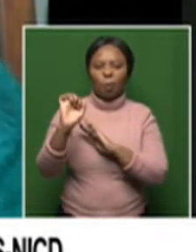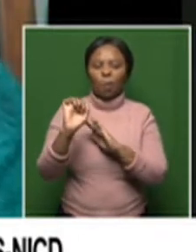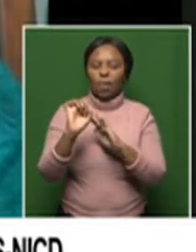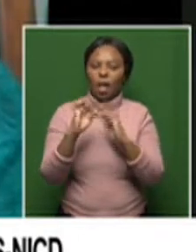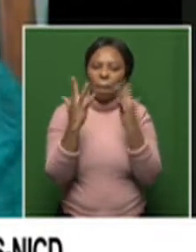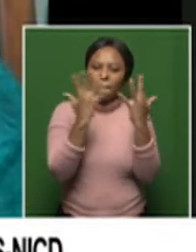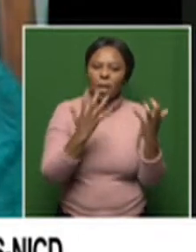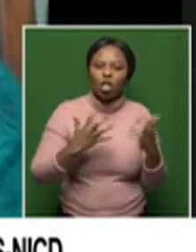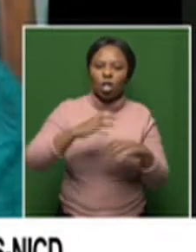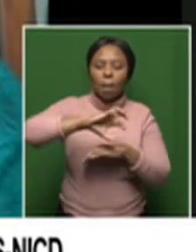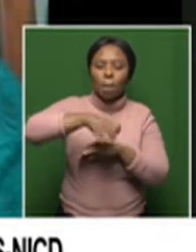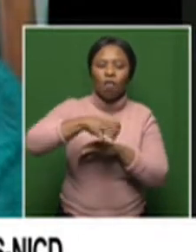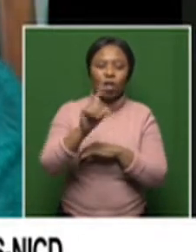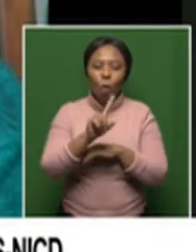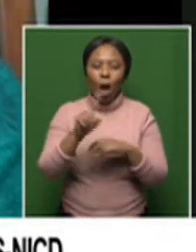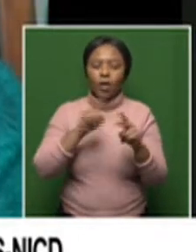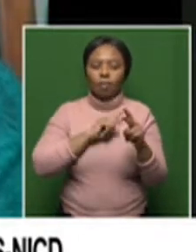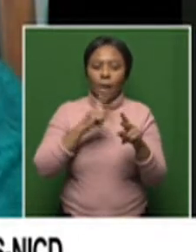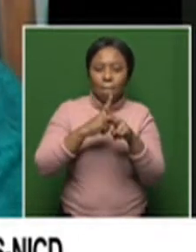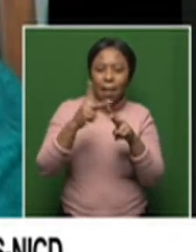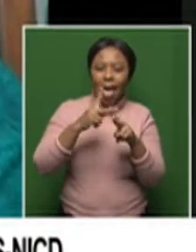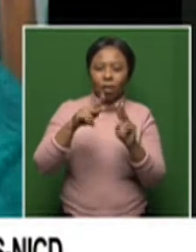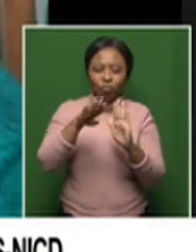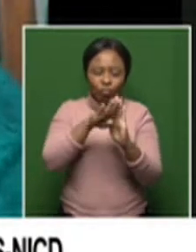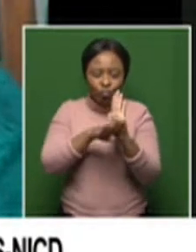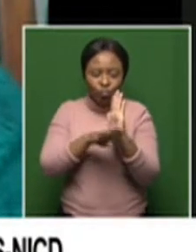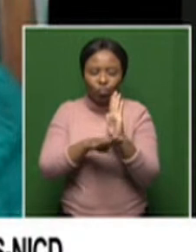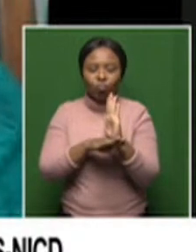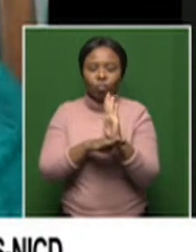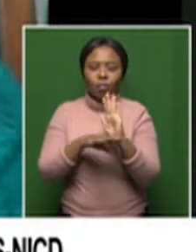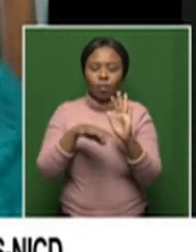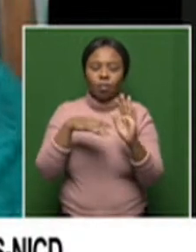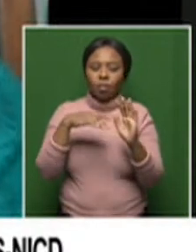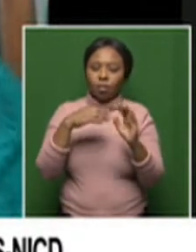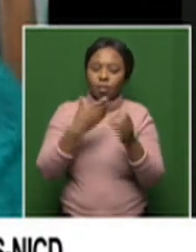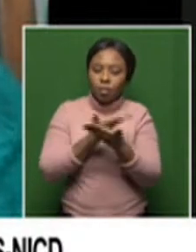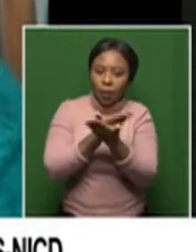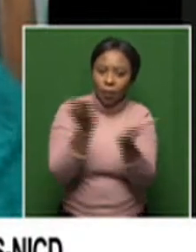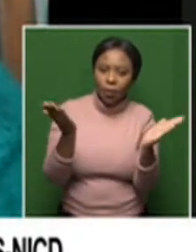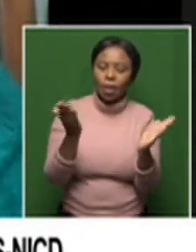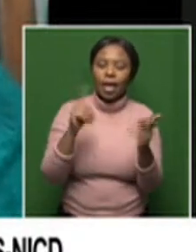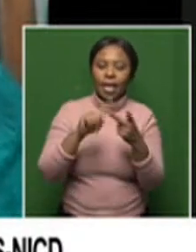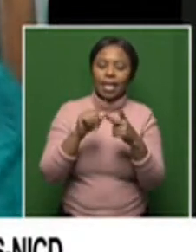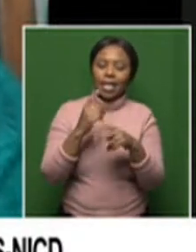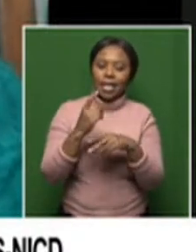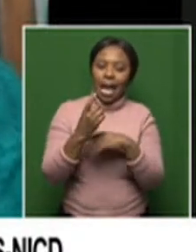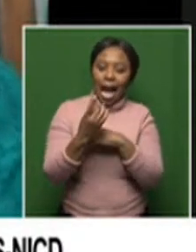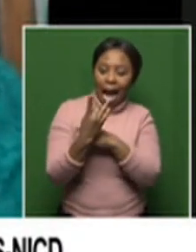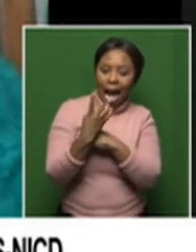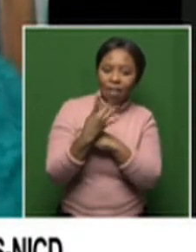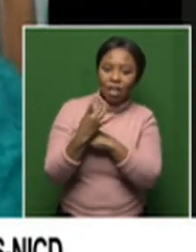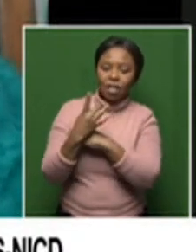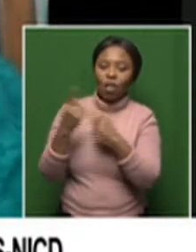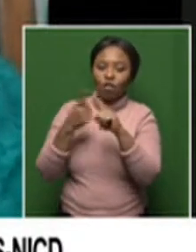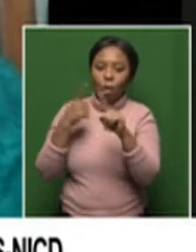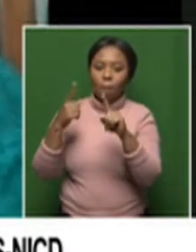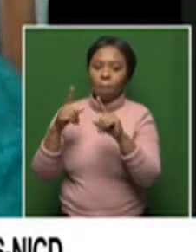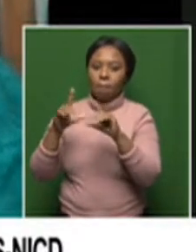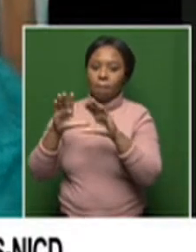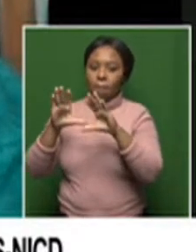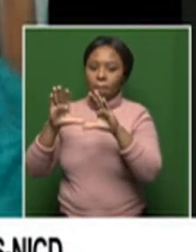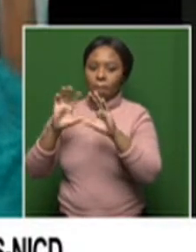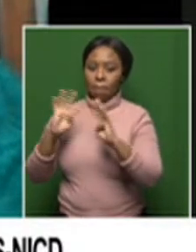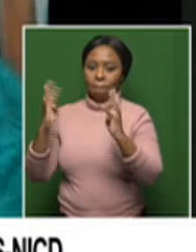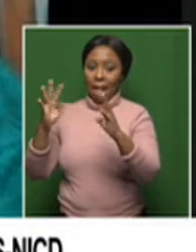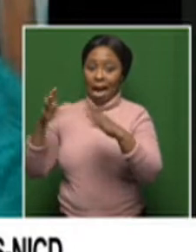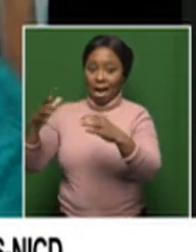budget in the province, where he detailed the plans and what they are doing and the advices that they've been able to receive from the advisory panel.